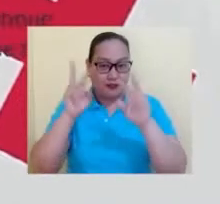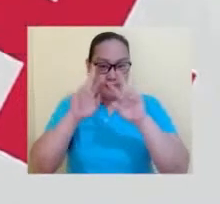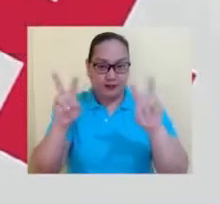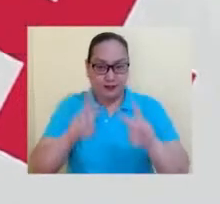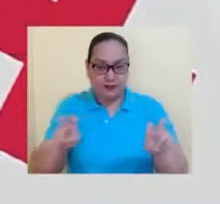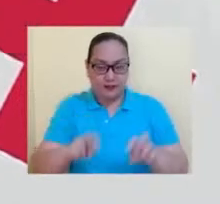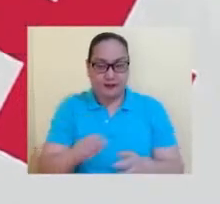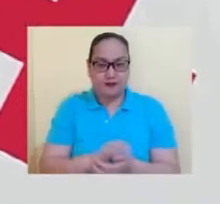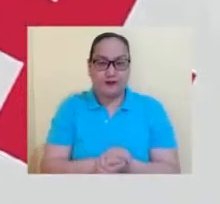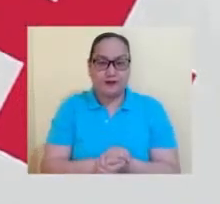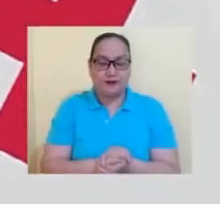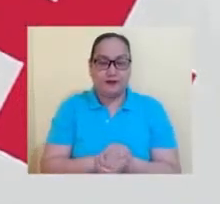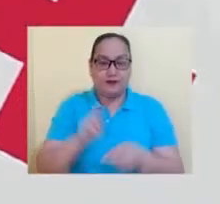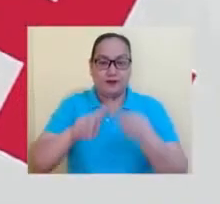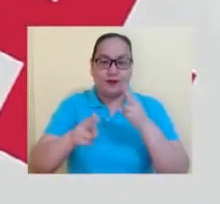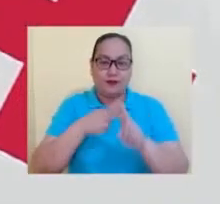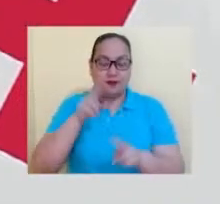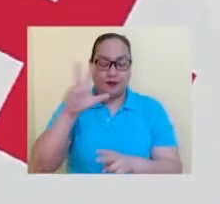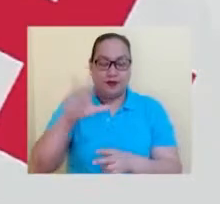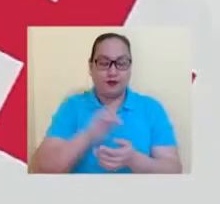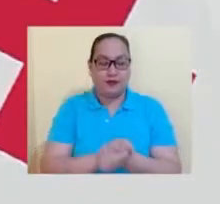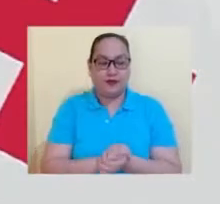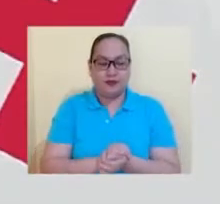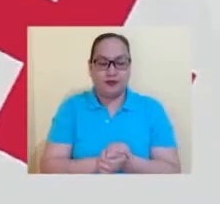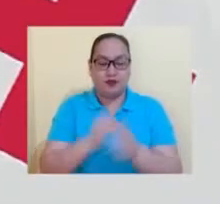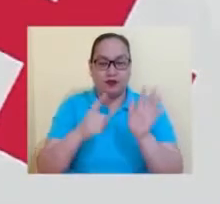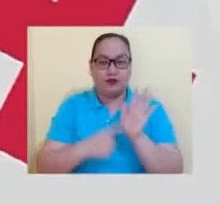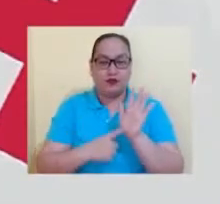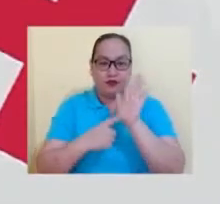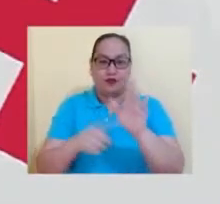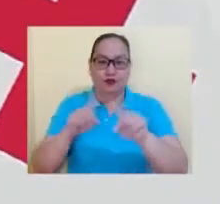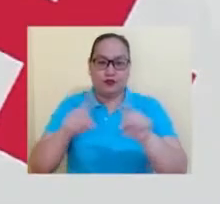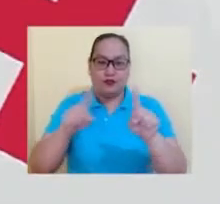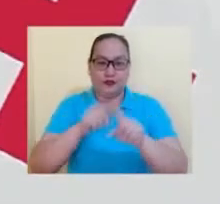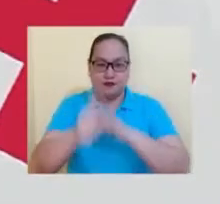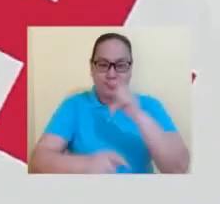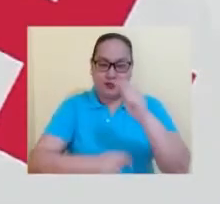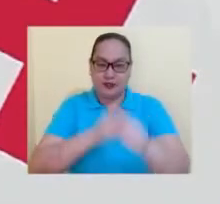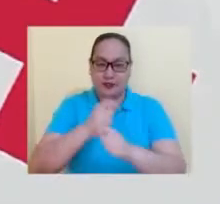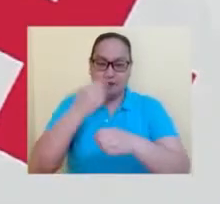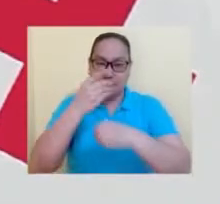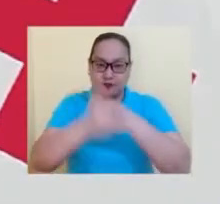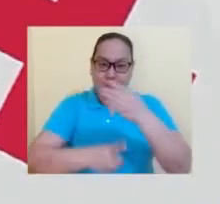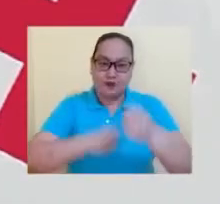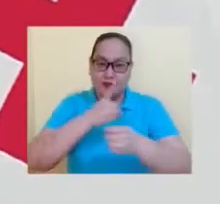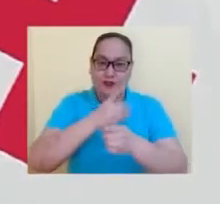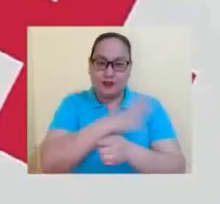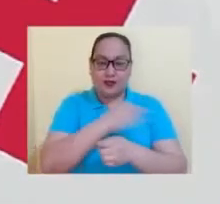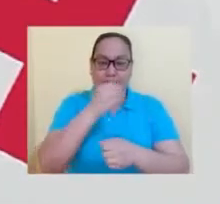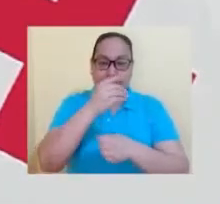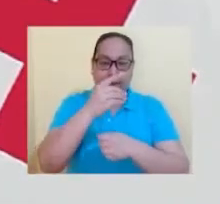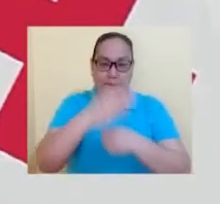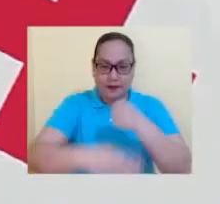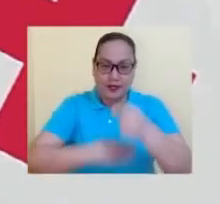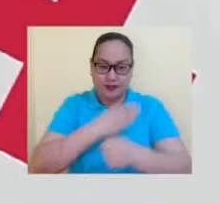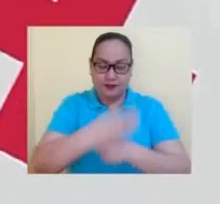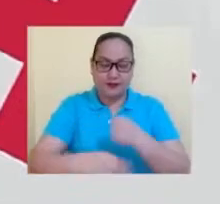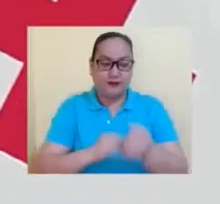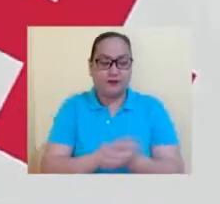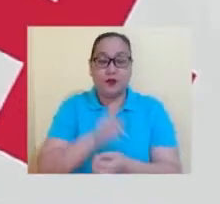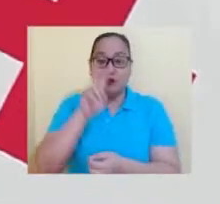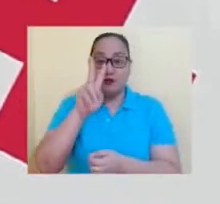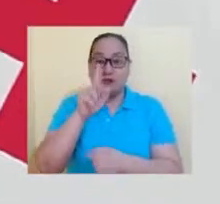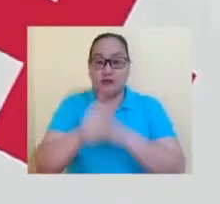Number 3. Show the different types of dressing and bandaging. 2 types of